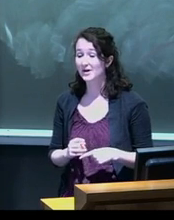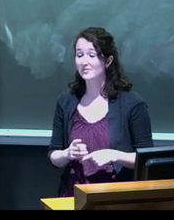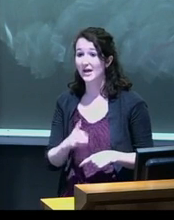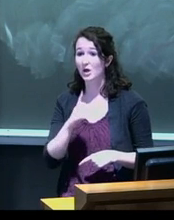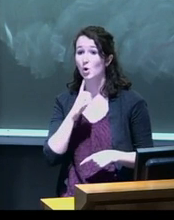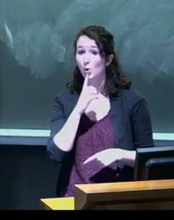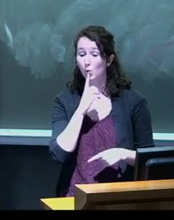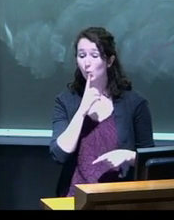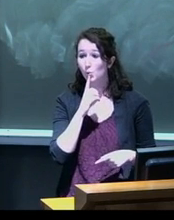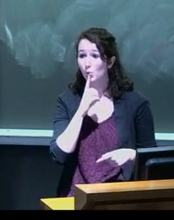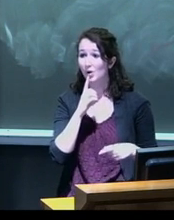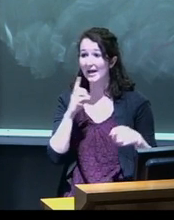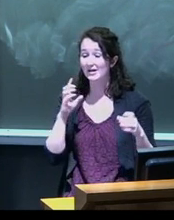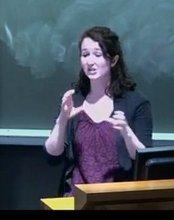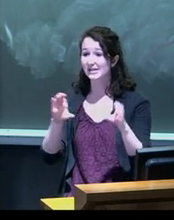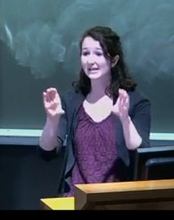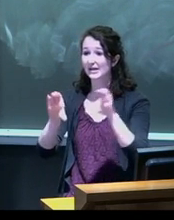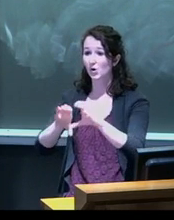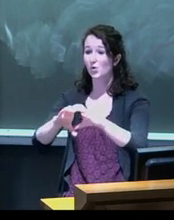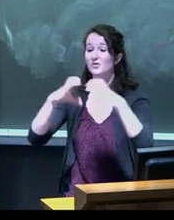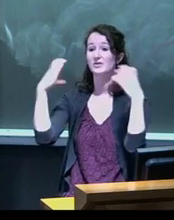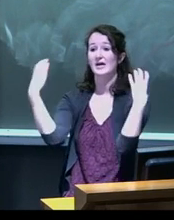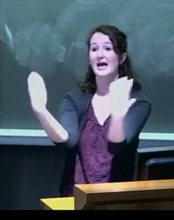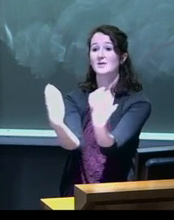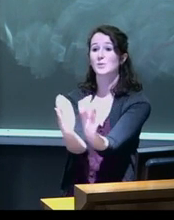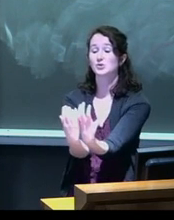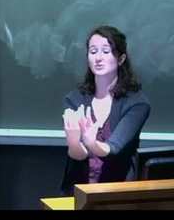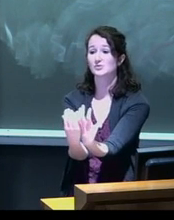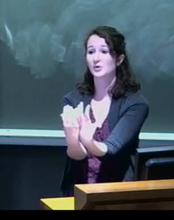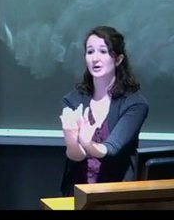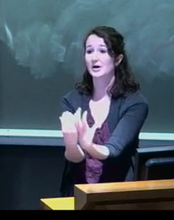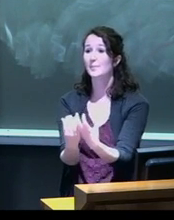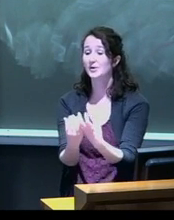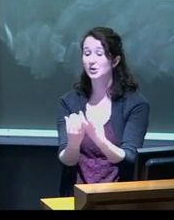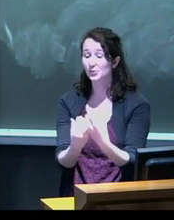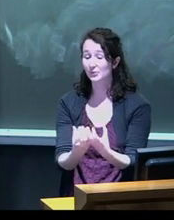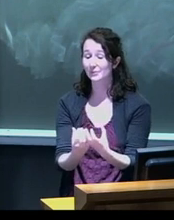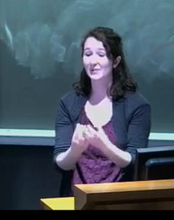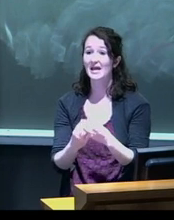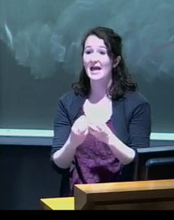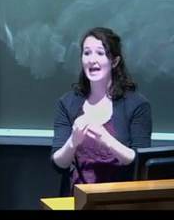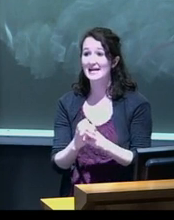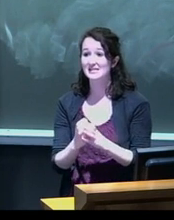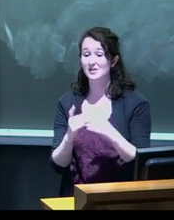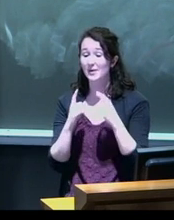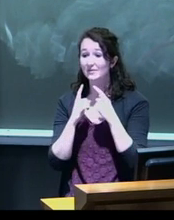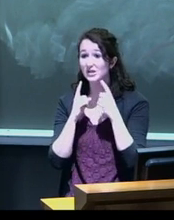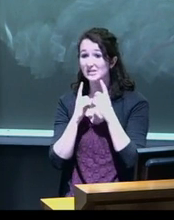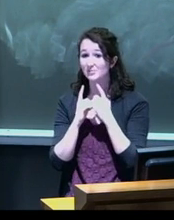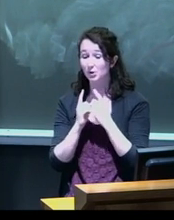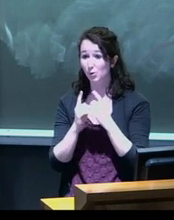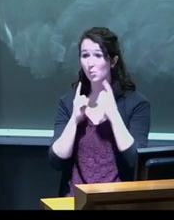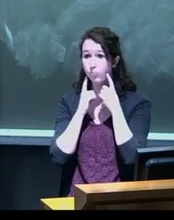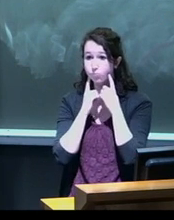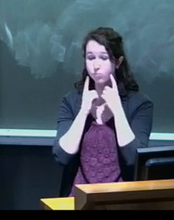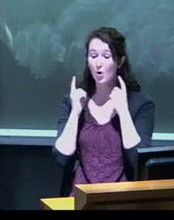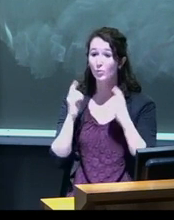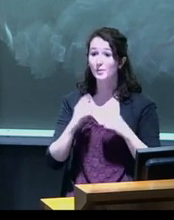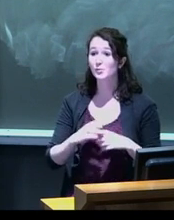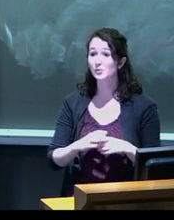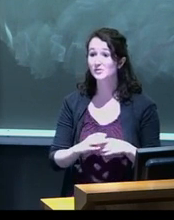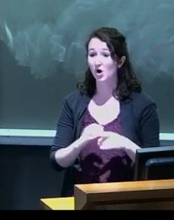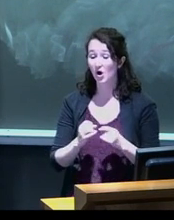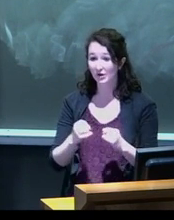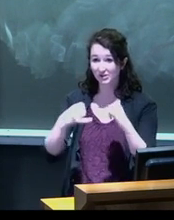the modifying ooh and articulated over the hand motion for balloon, and the puff cheeks of balloon